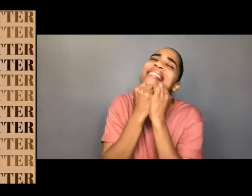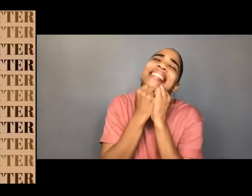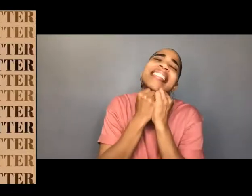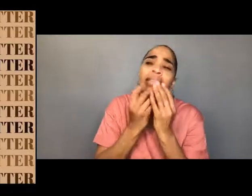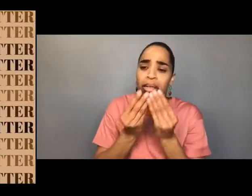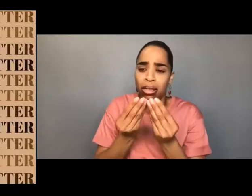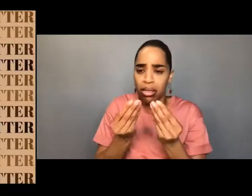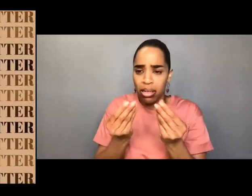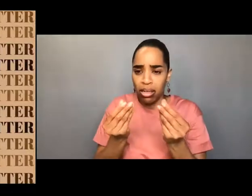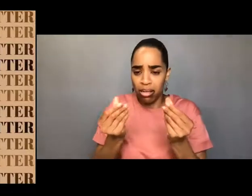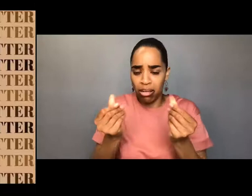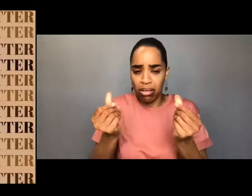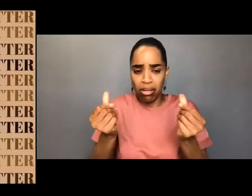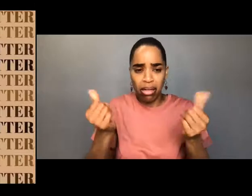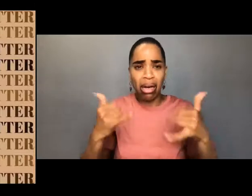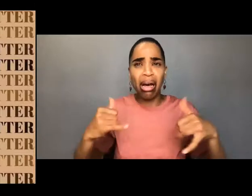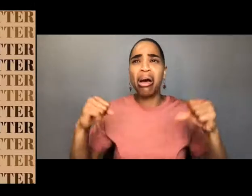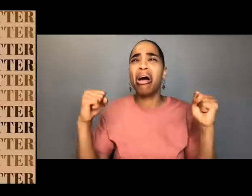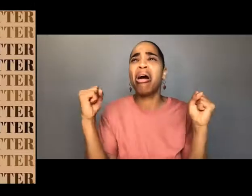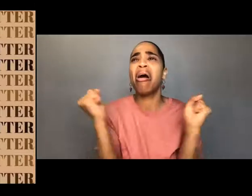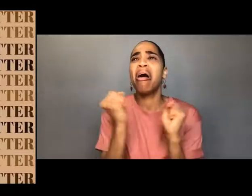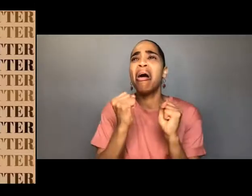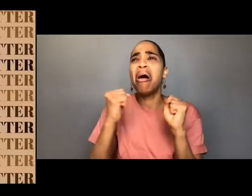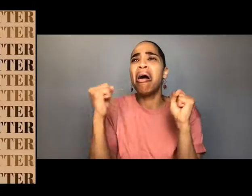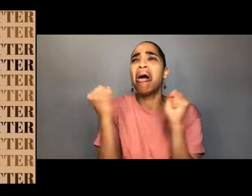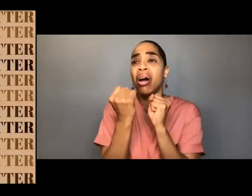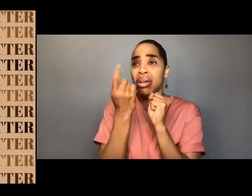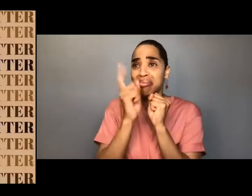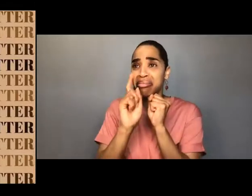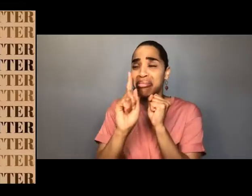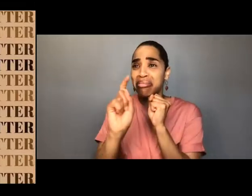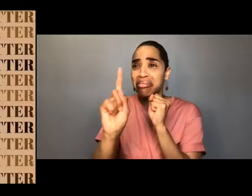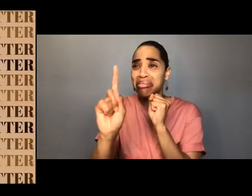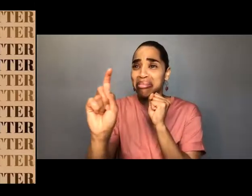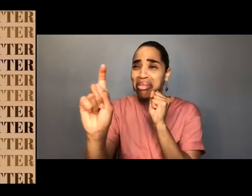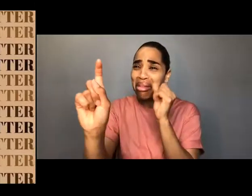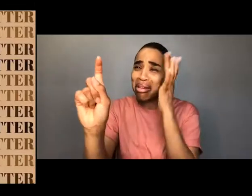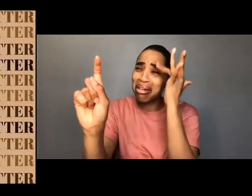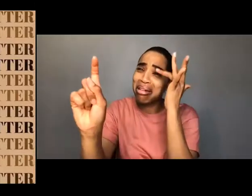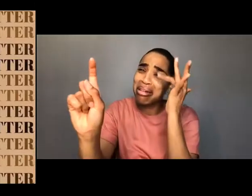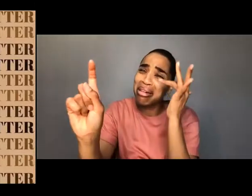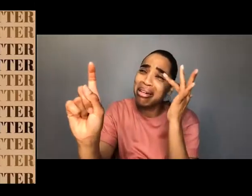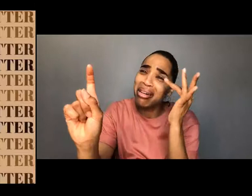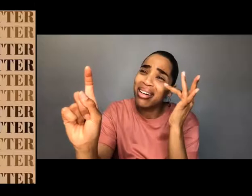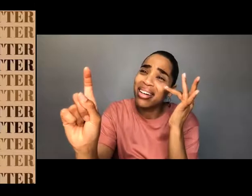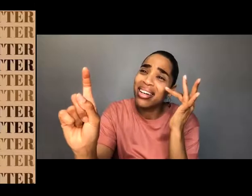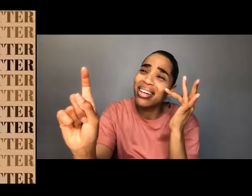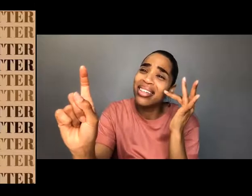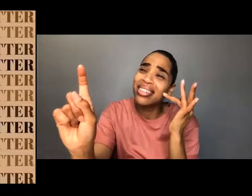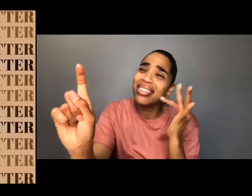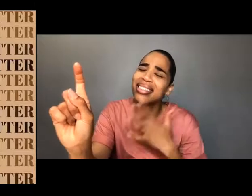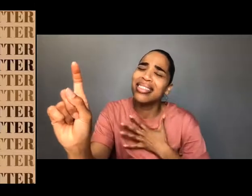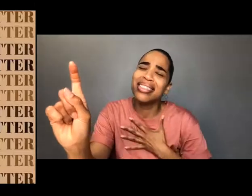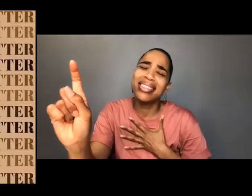forever. It's cold out. Like when you walked in my life, why you walk in my life? And